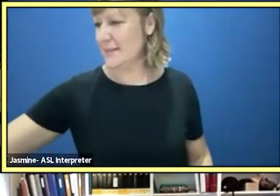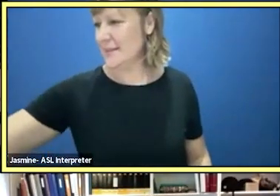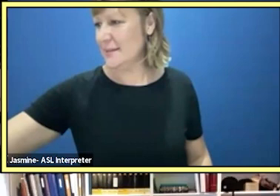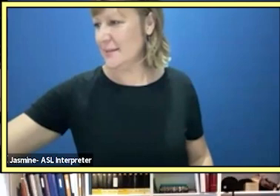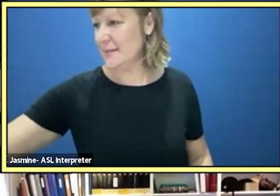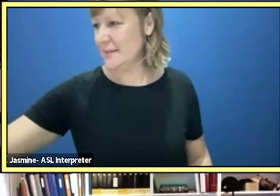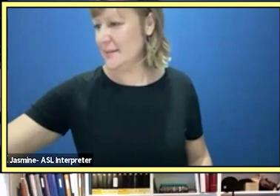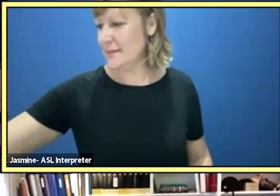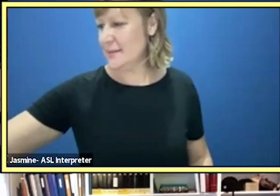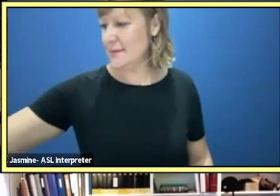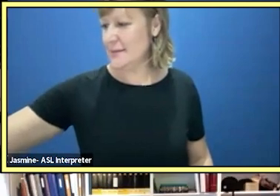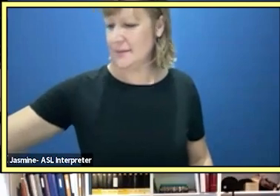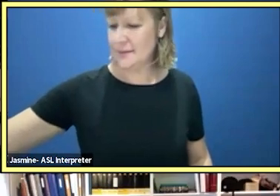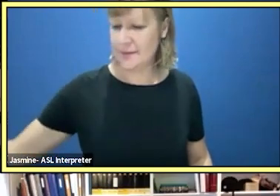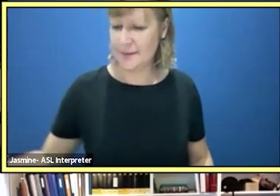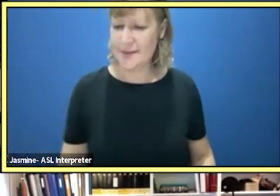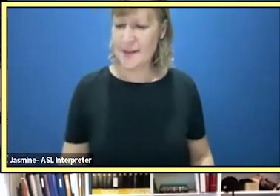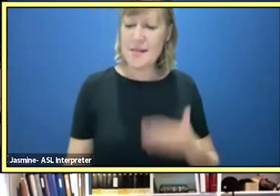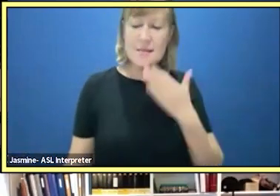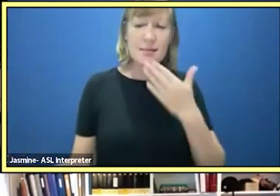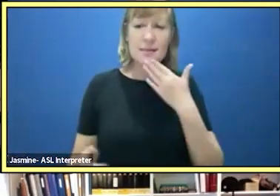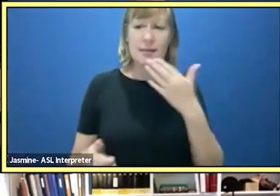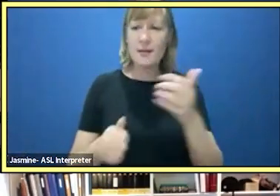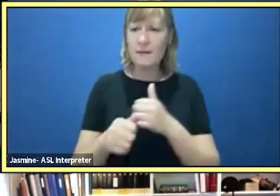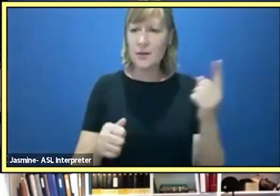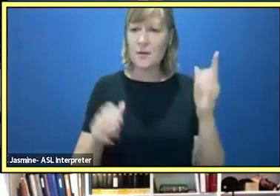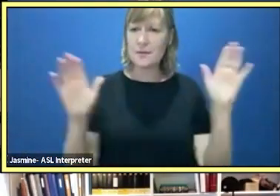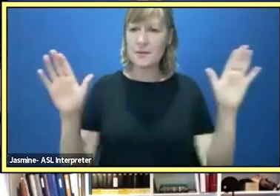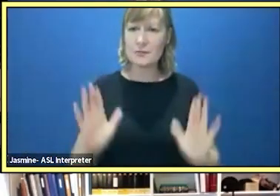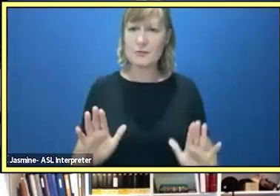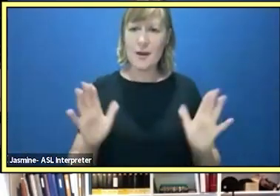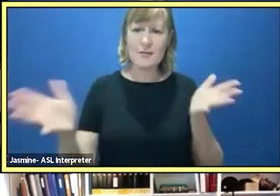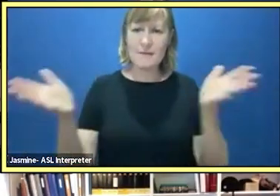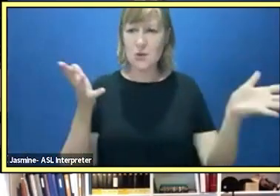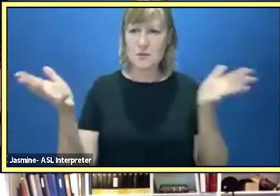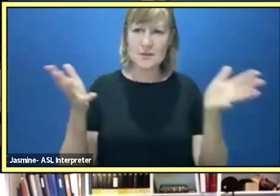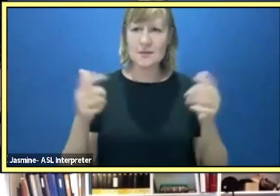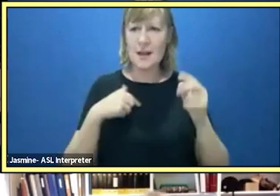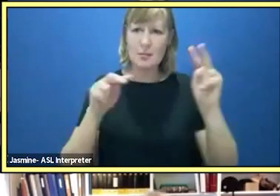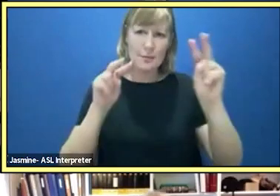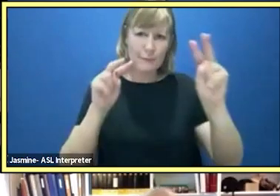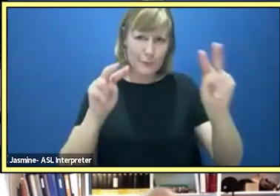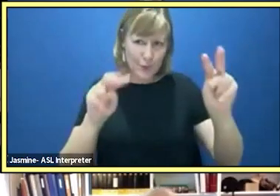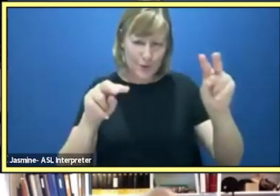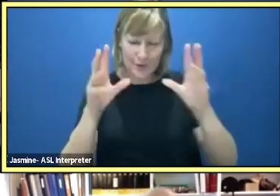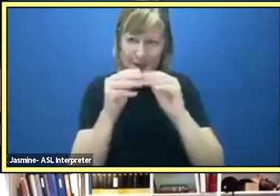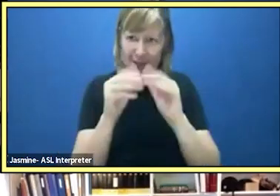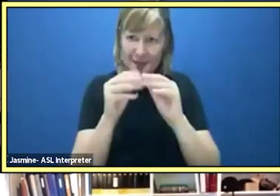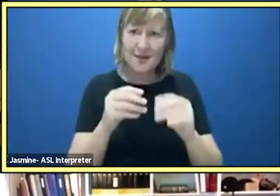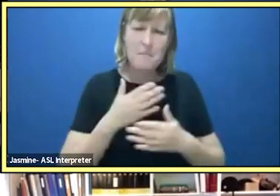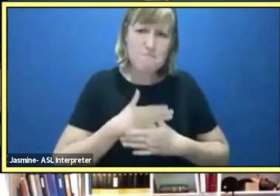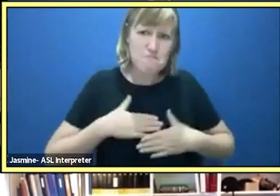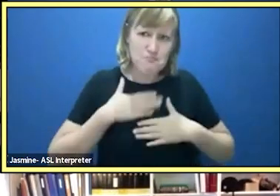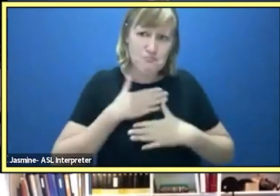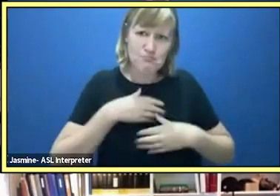All right. Well, thank you, everyone. This is a great conversation. I looked forward to this all day. I appreciate the opportunity to talk more about